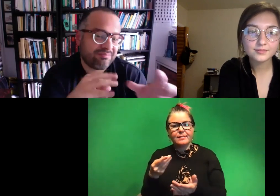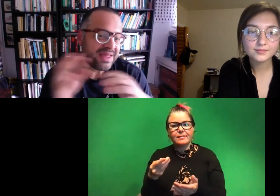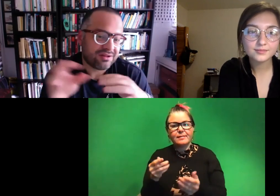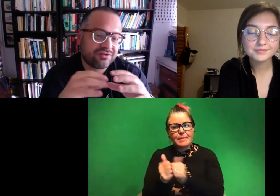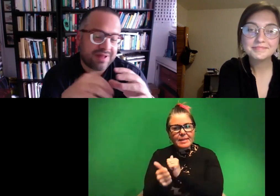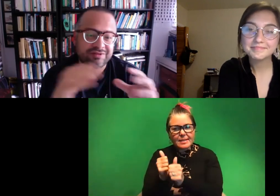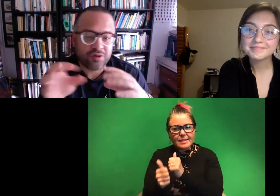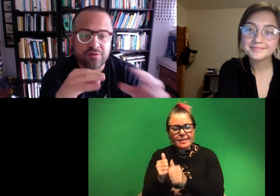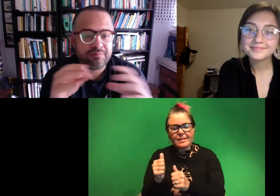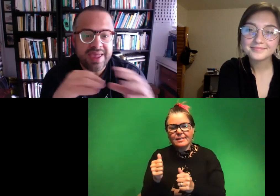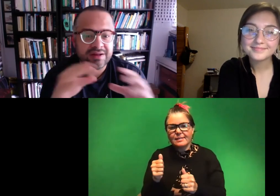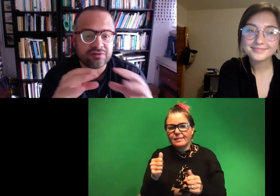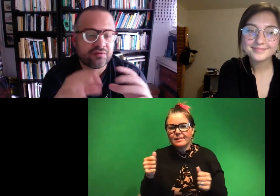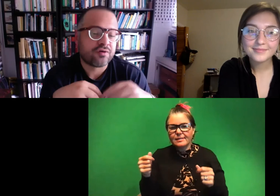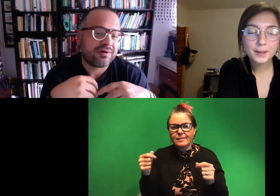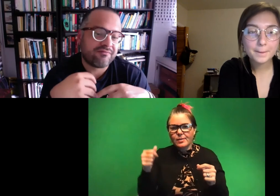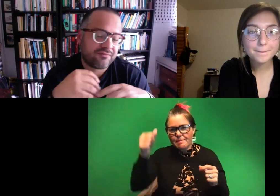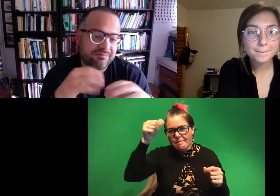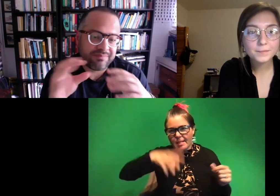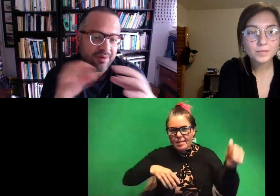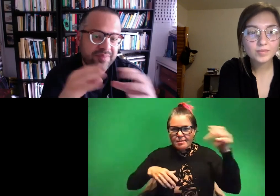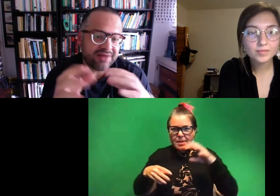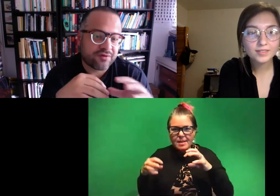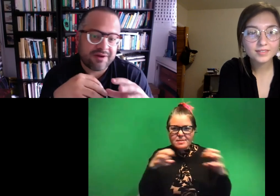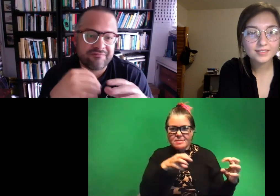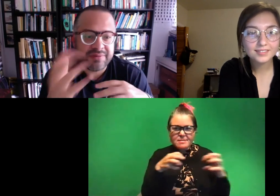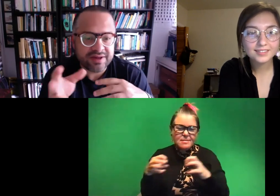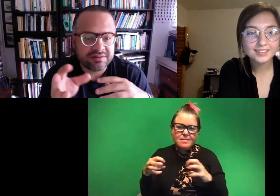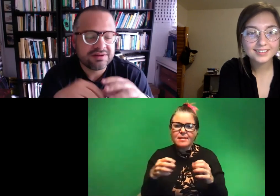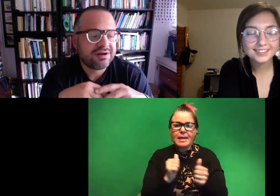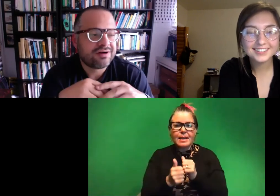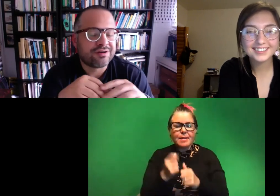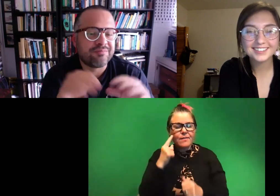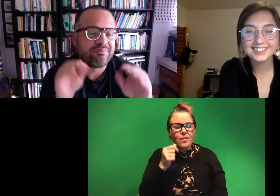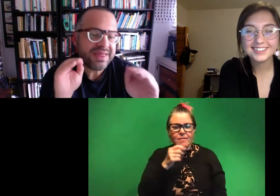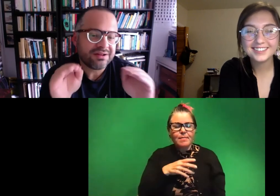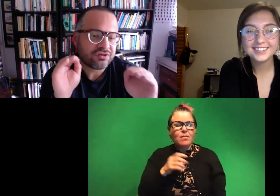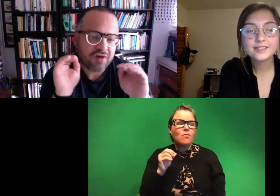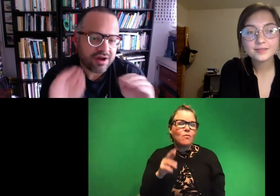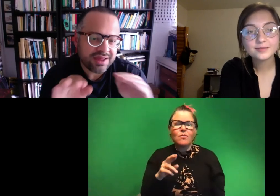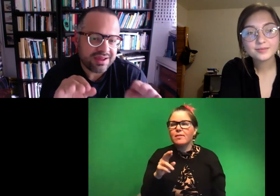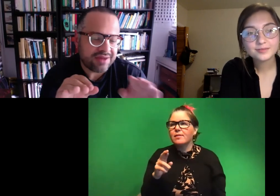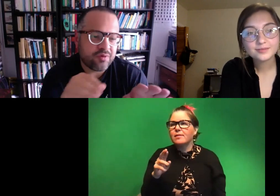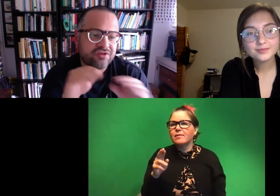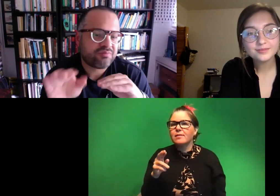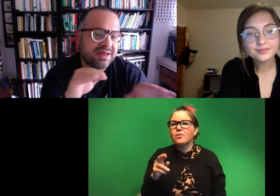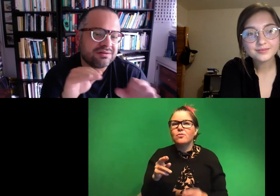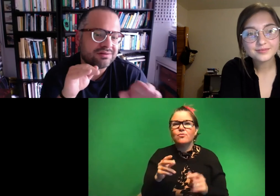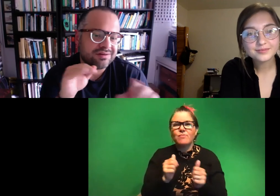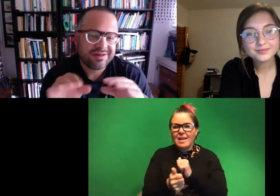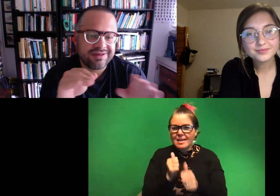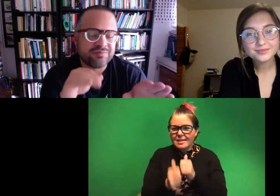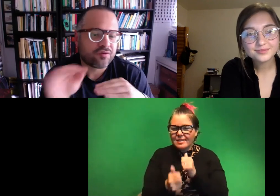compete beetles, like two males for competing for a female, or beetles running and which